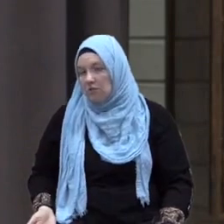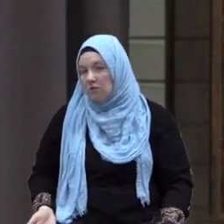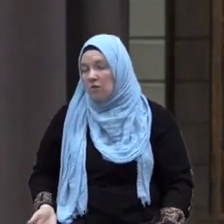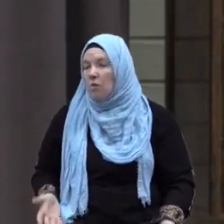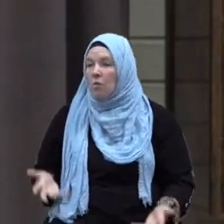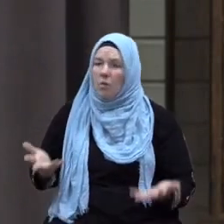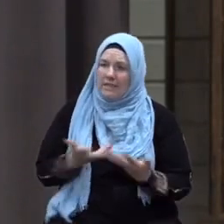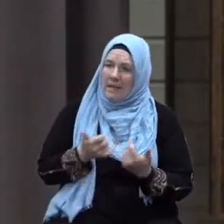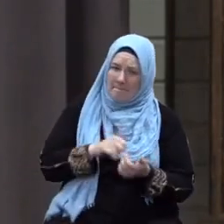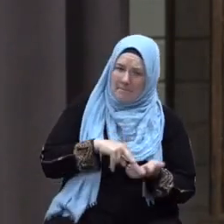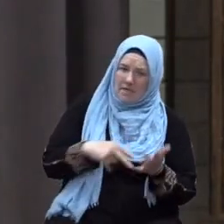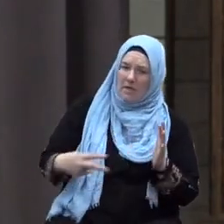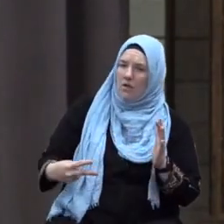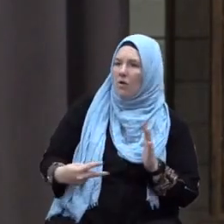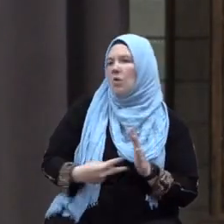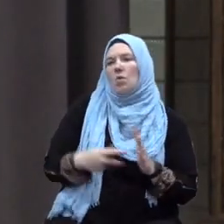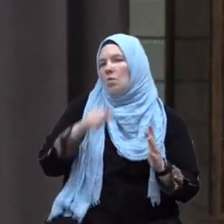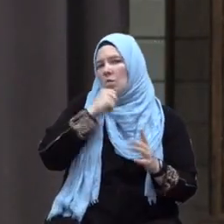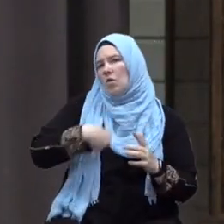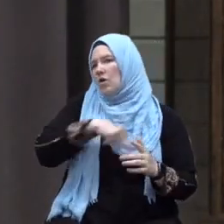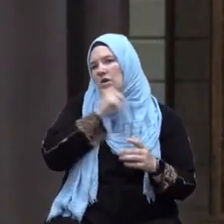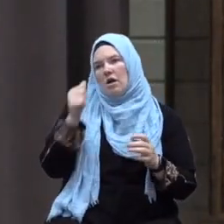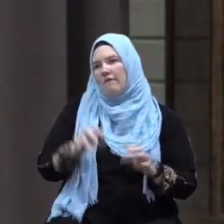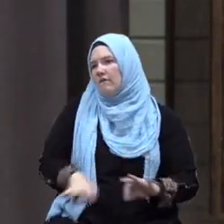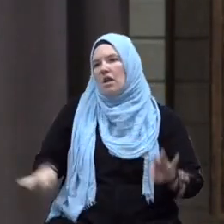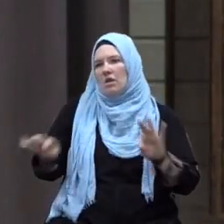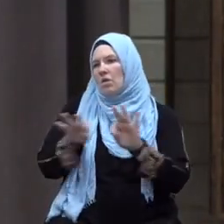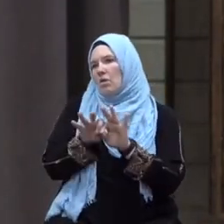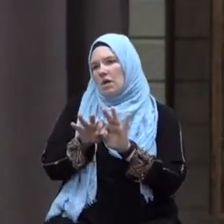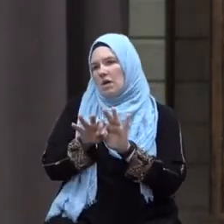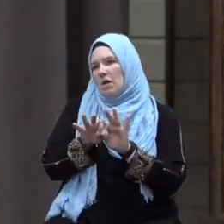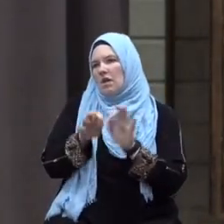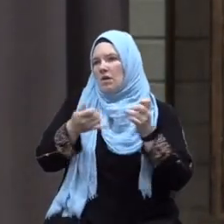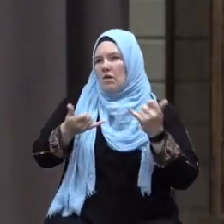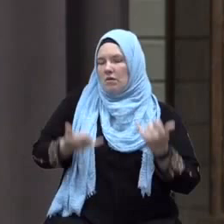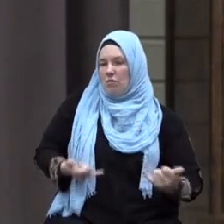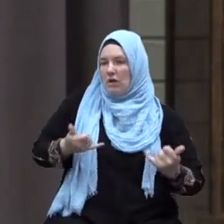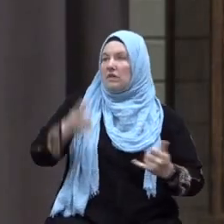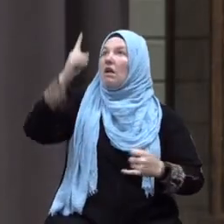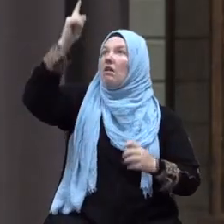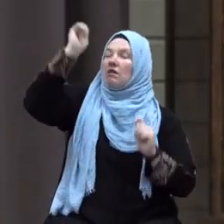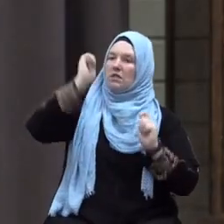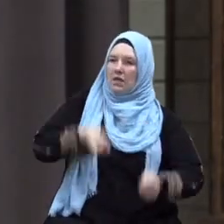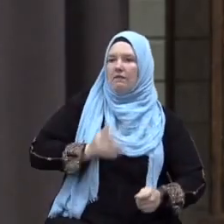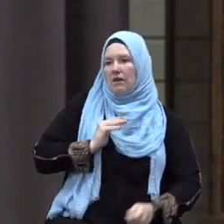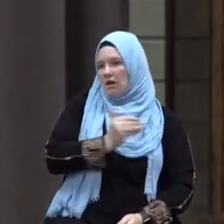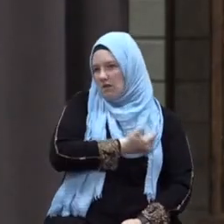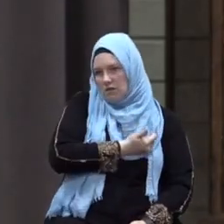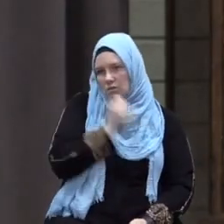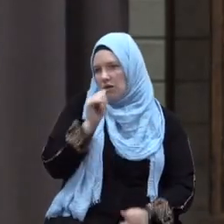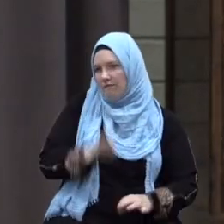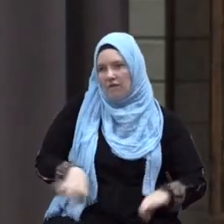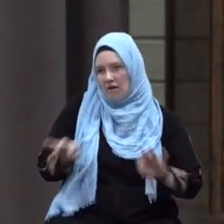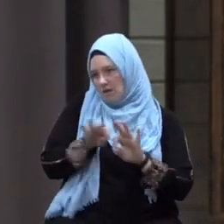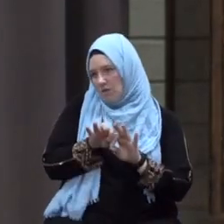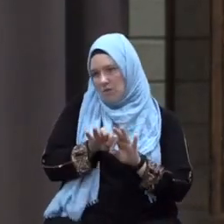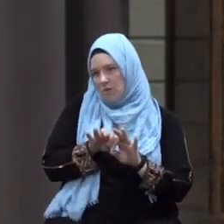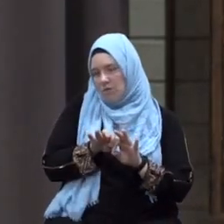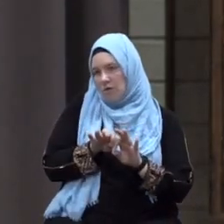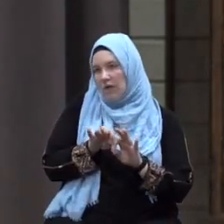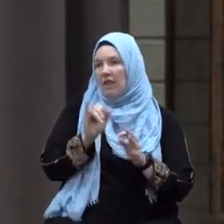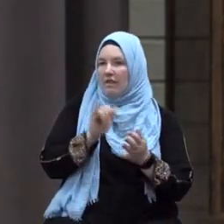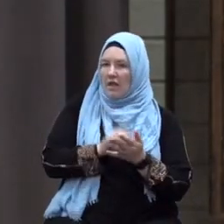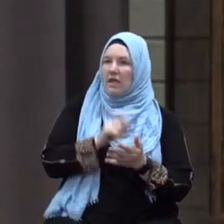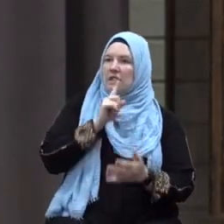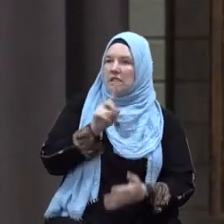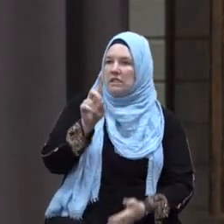Which means what? We are not valuing the presence, the gift that Allah has given us, which is the